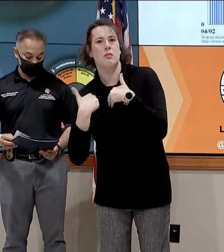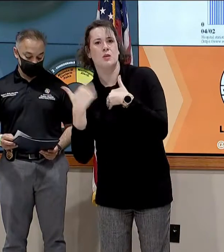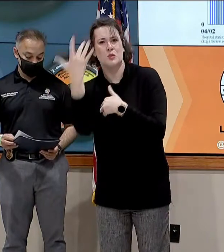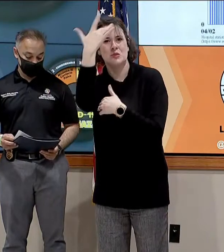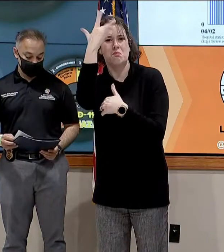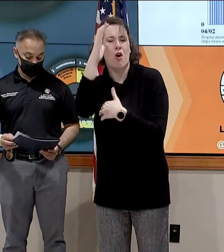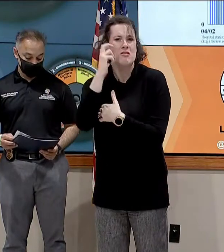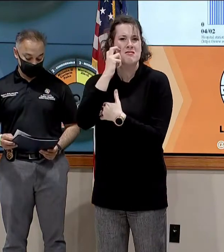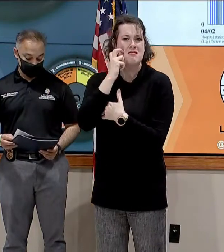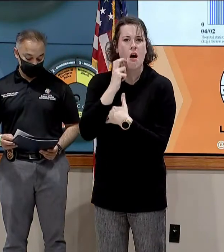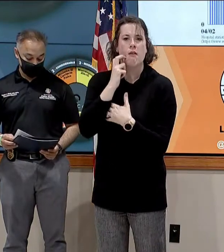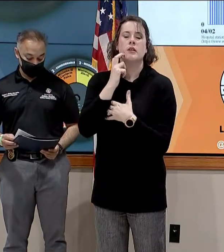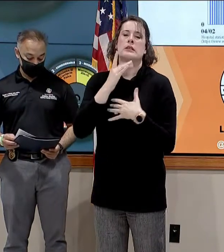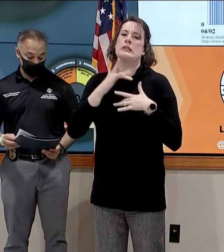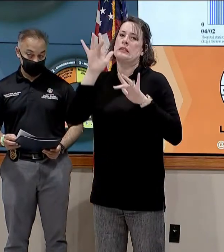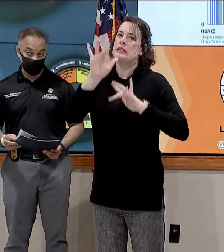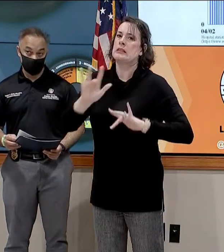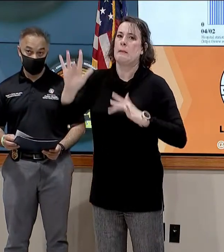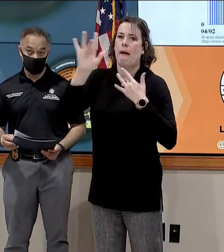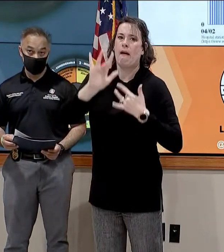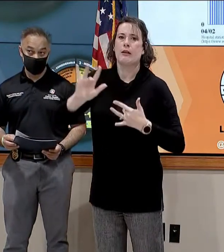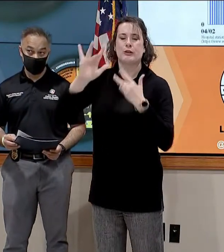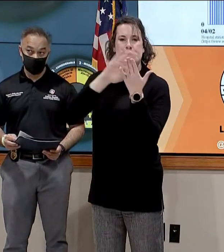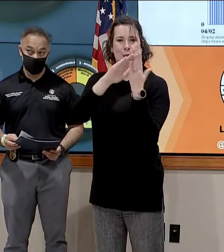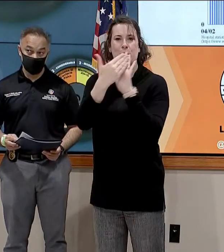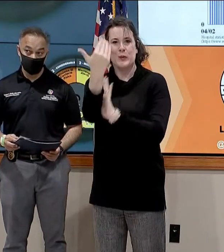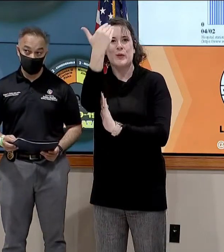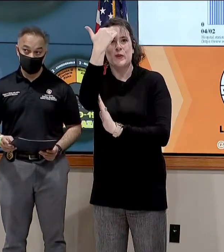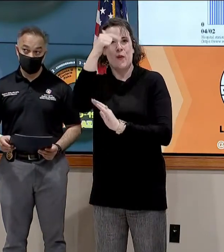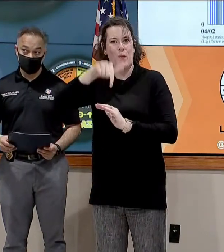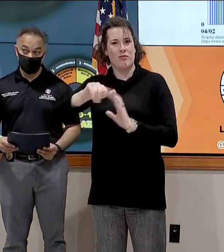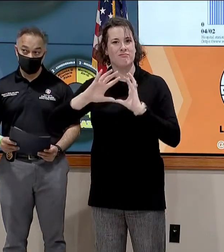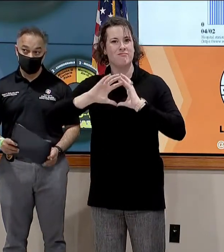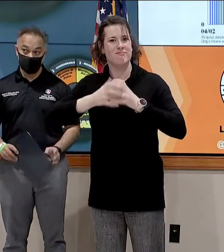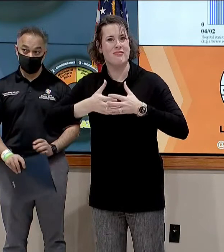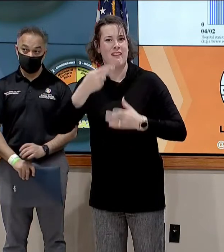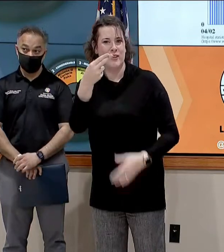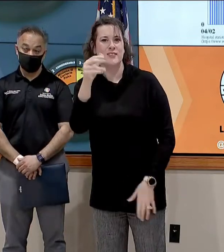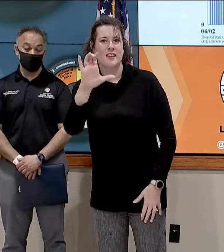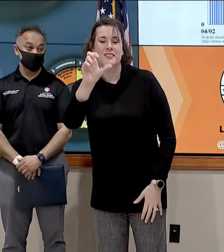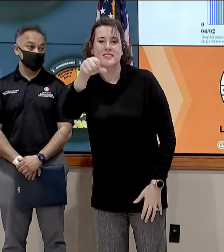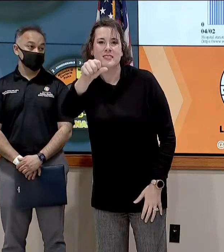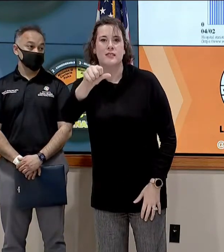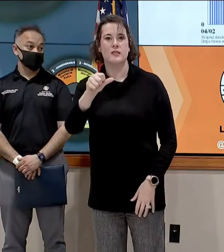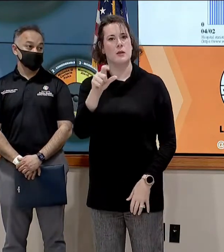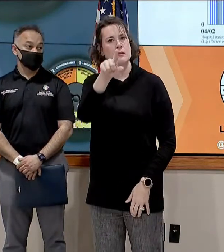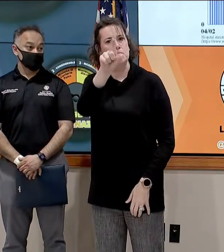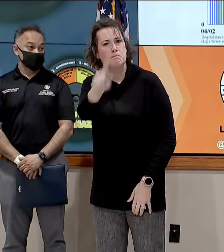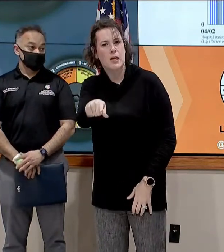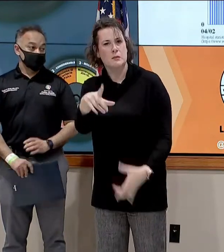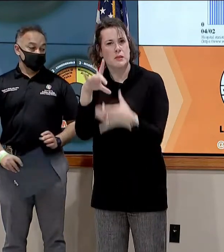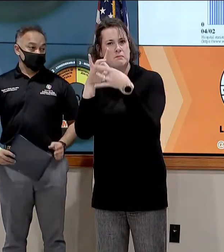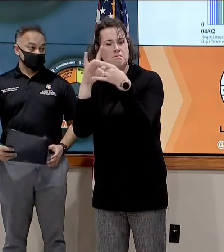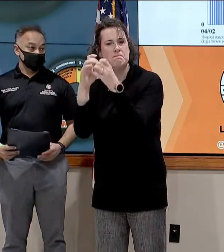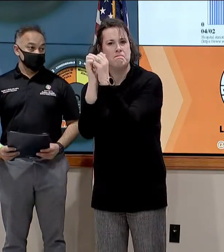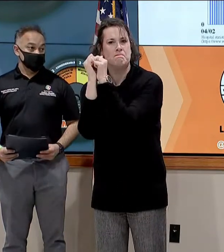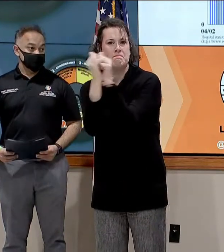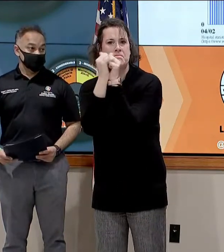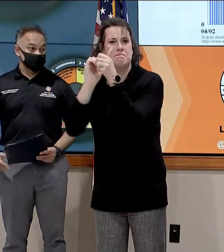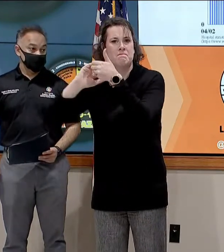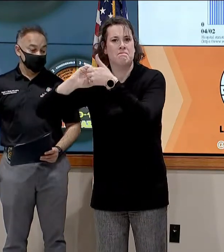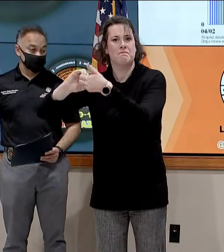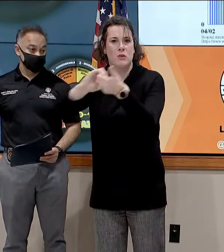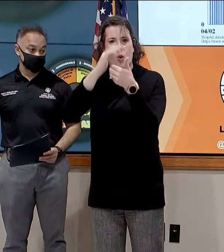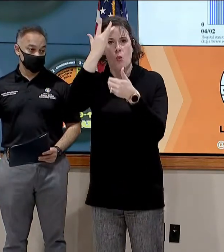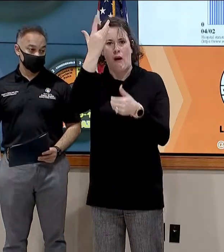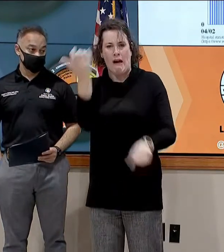tough, compassionate community we know we are here in Harris County. We need to be especially united because we're doing this with one hand